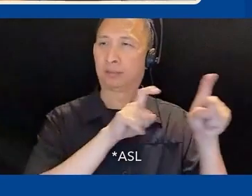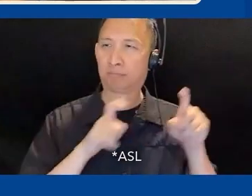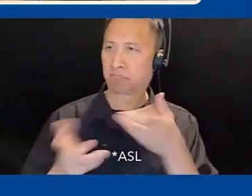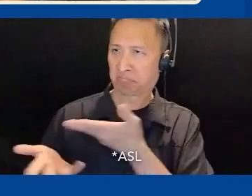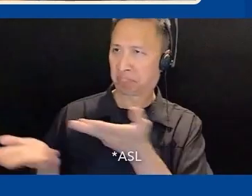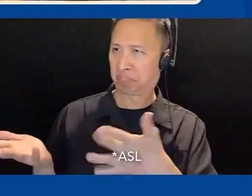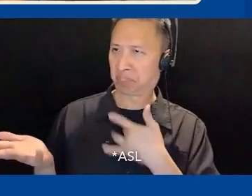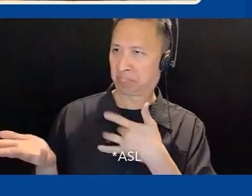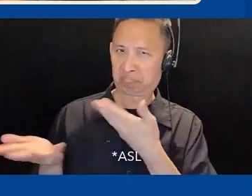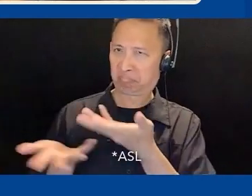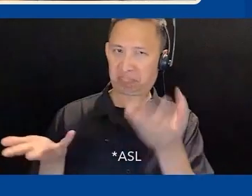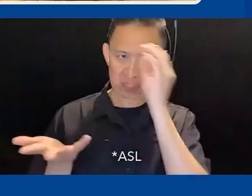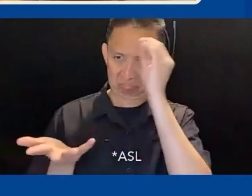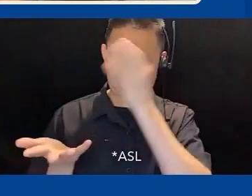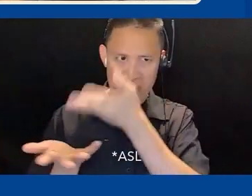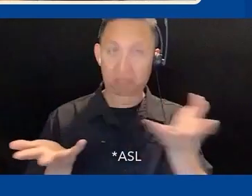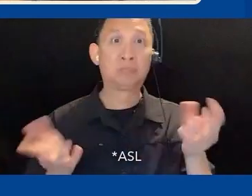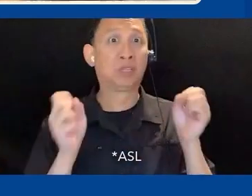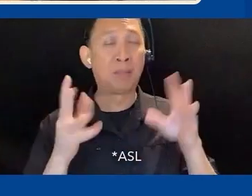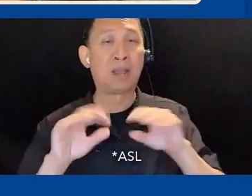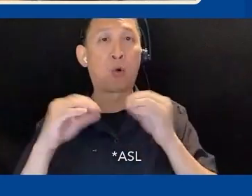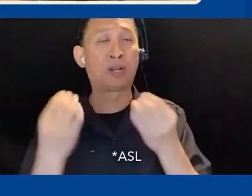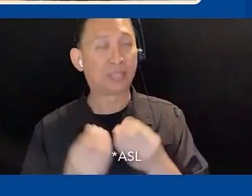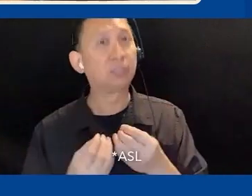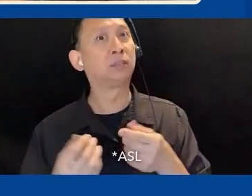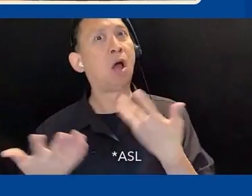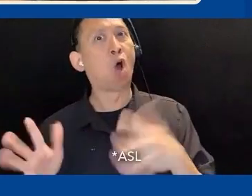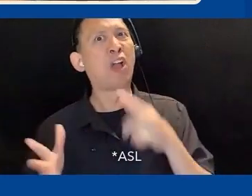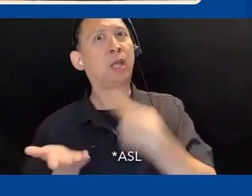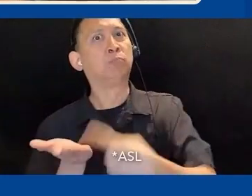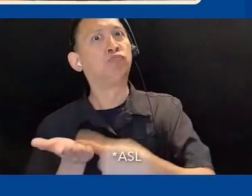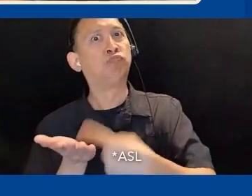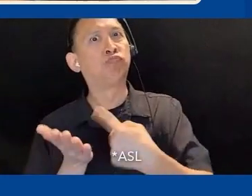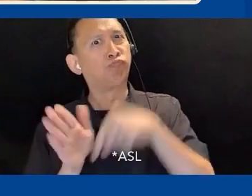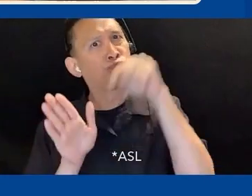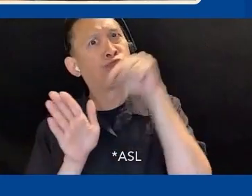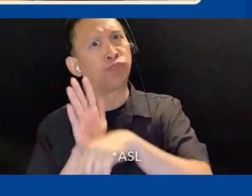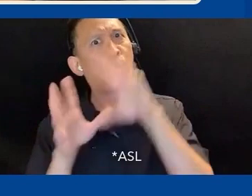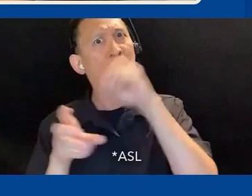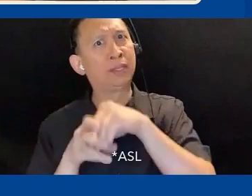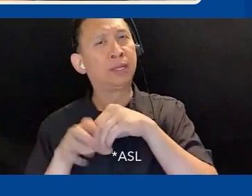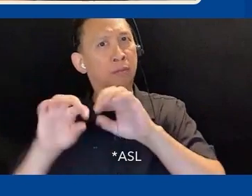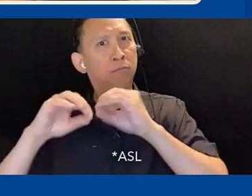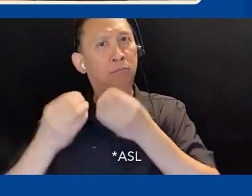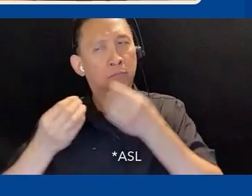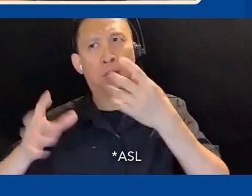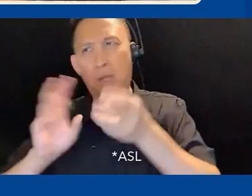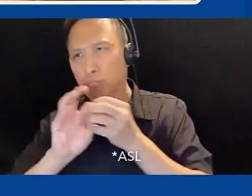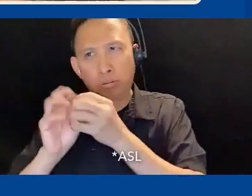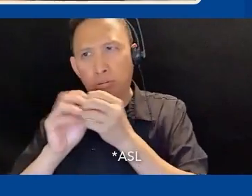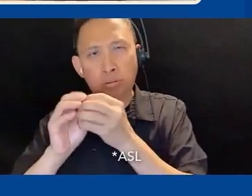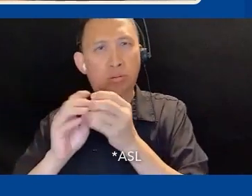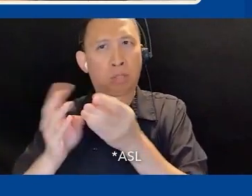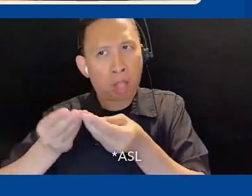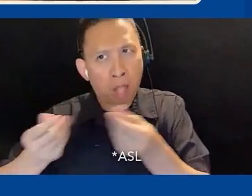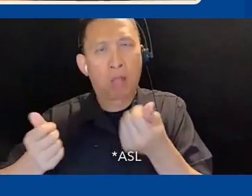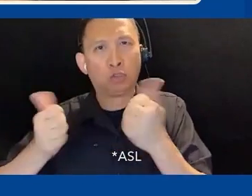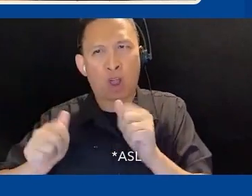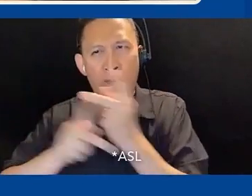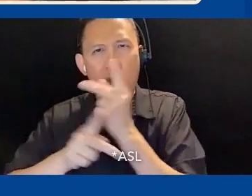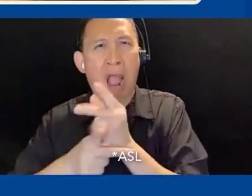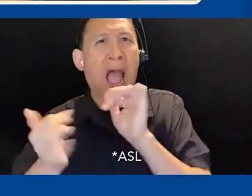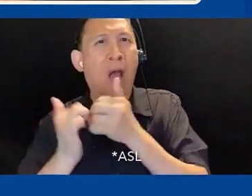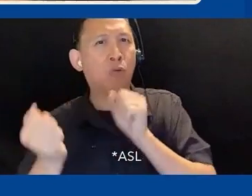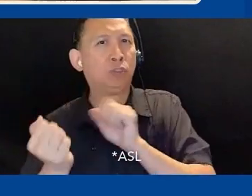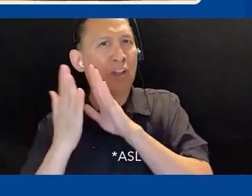many organizations that were addressing it within their groups, within their organizations. You